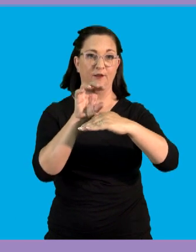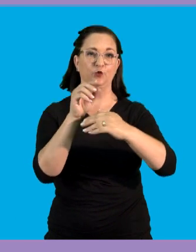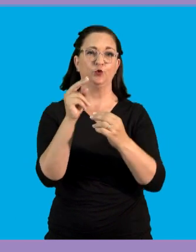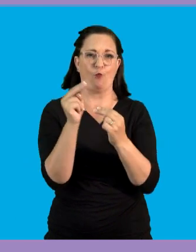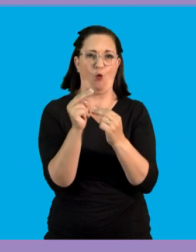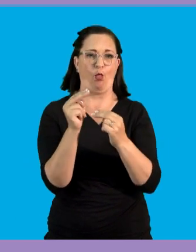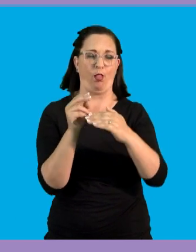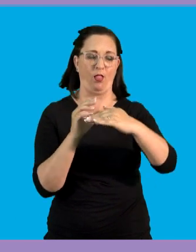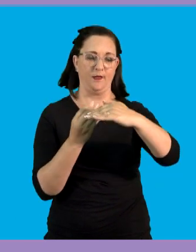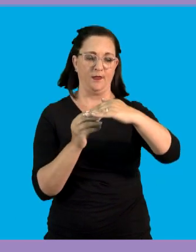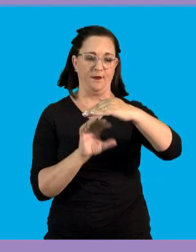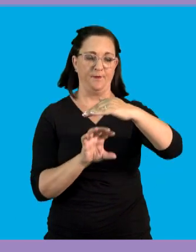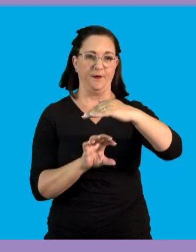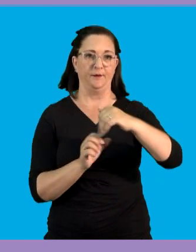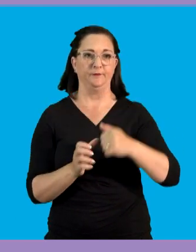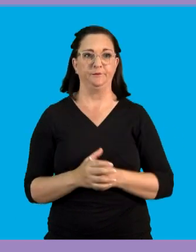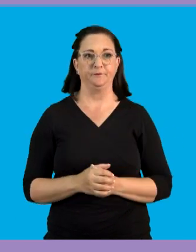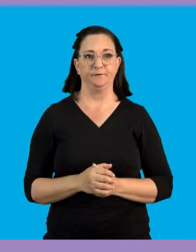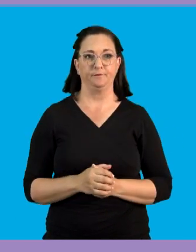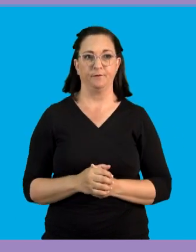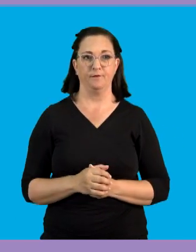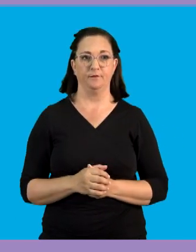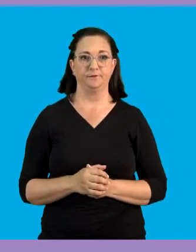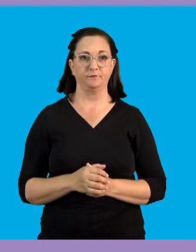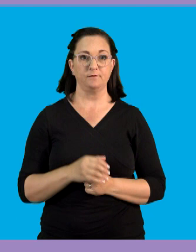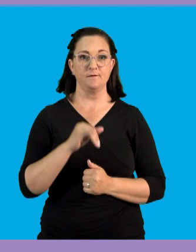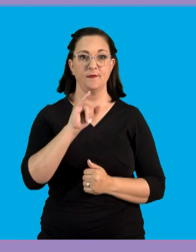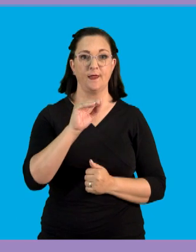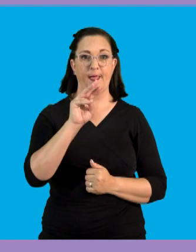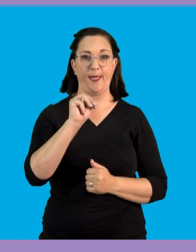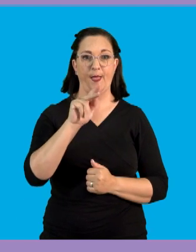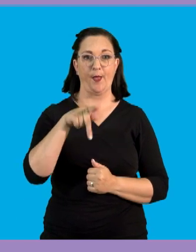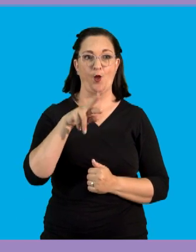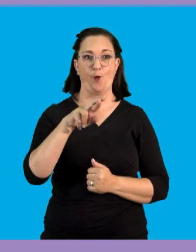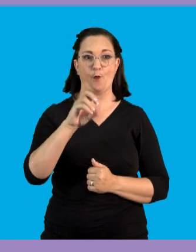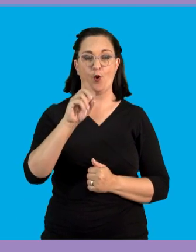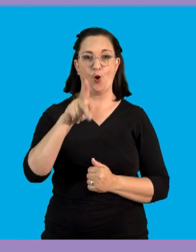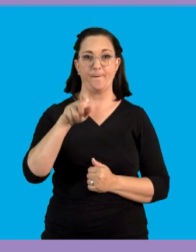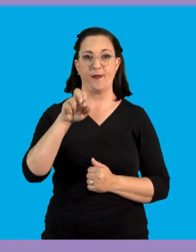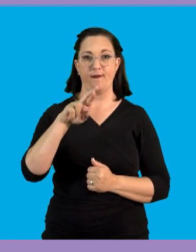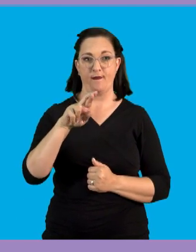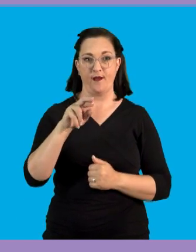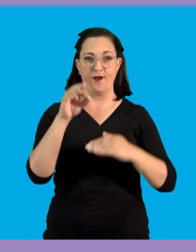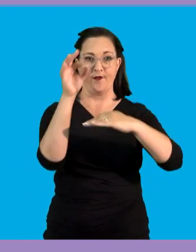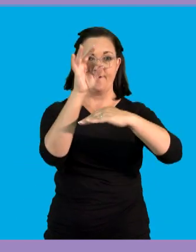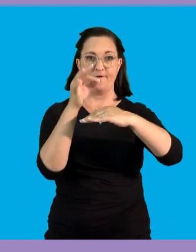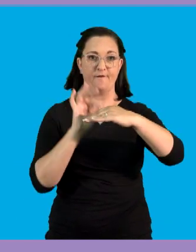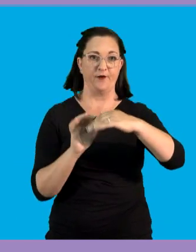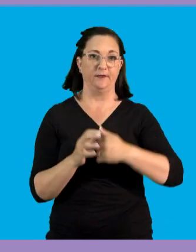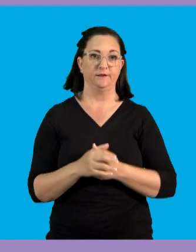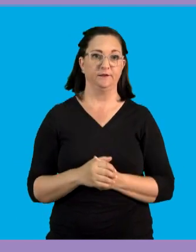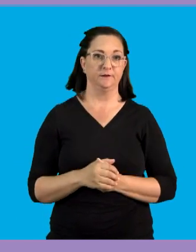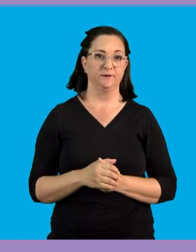line, it is smaller than the one below the line. Then we have an improper fraction,